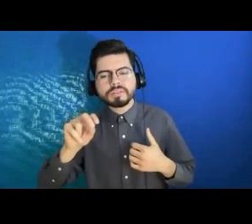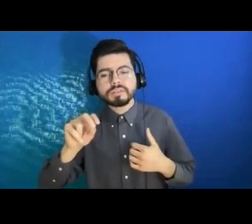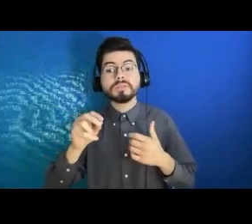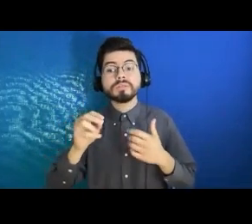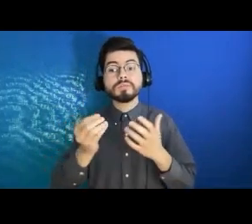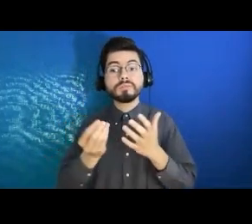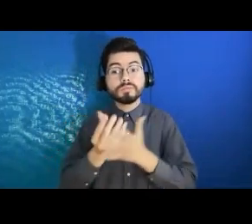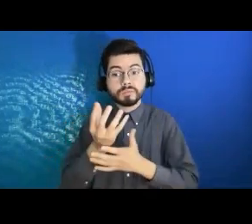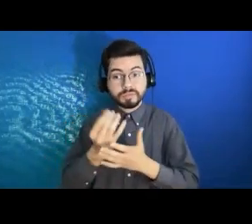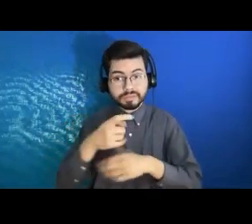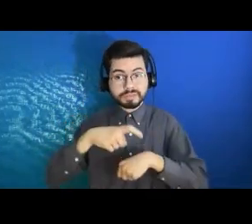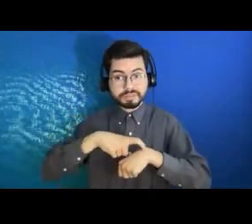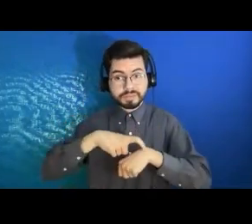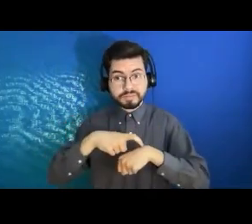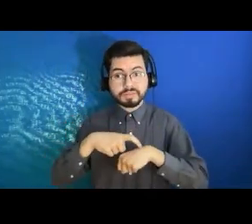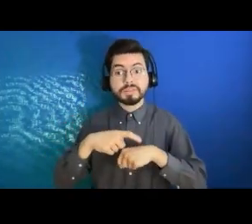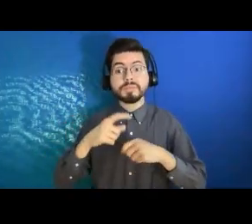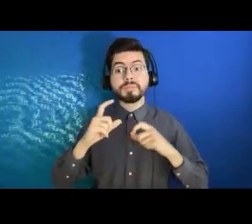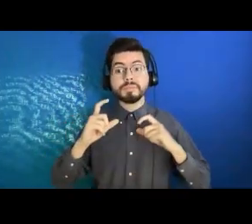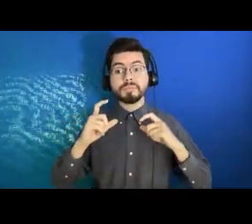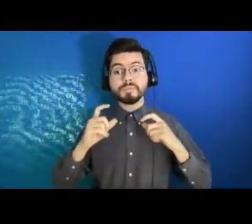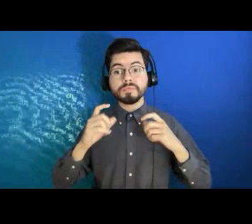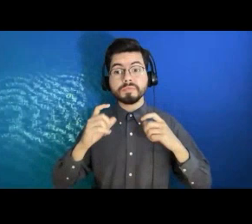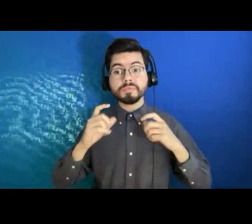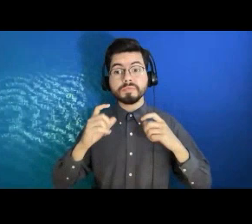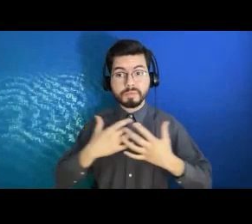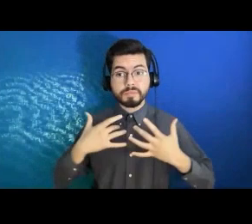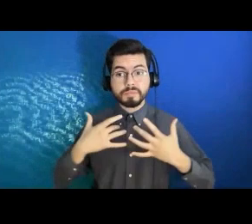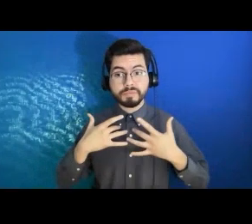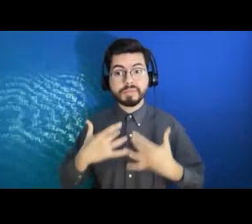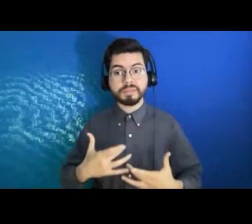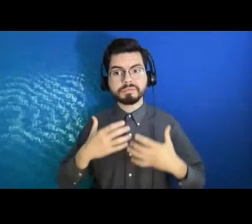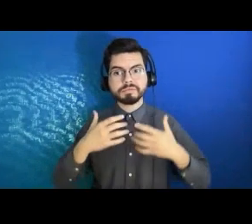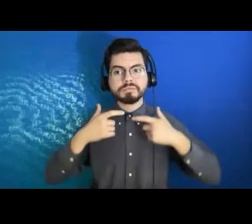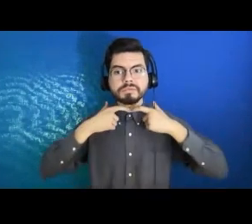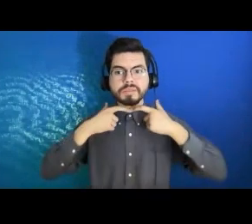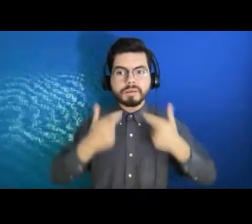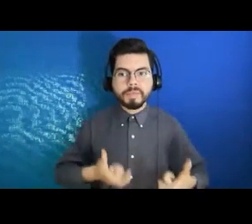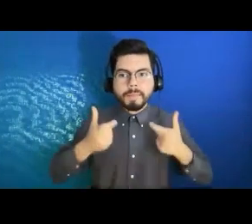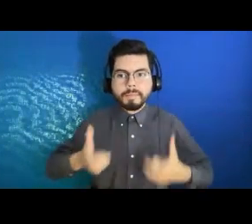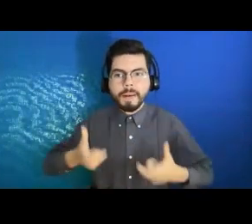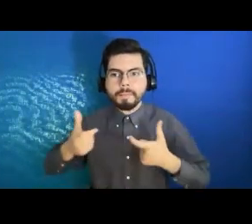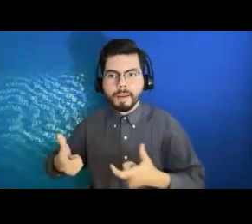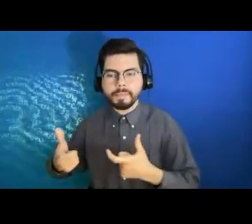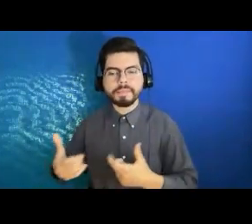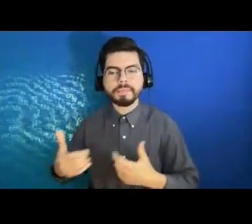bears lose their collars, so we're probably down at 20 or slightly below right now.